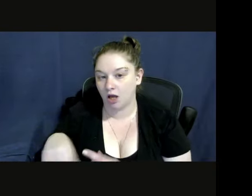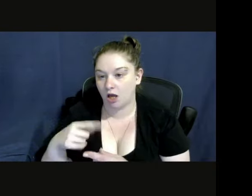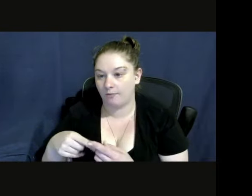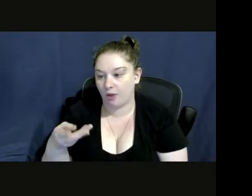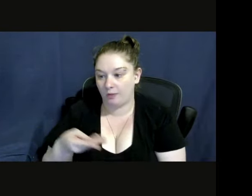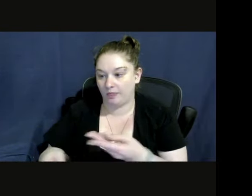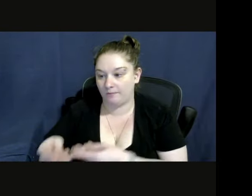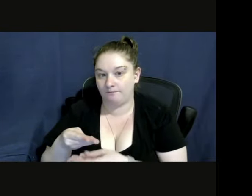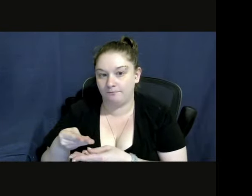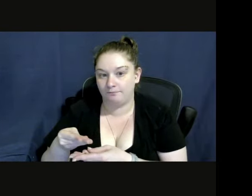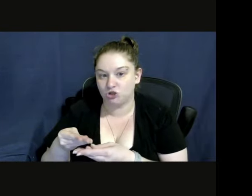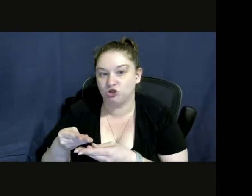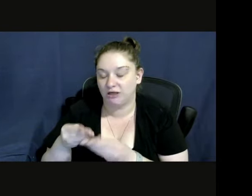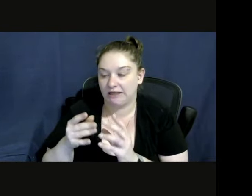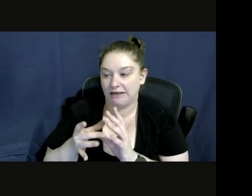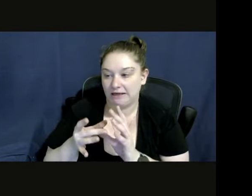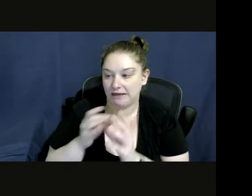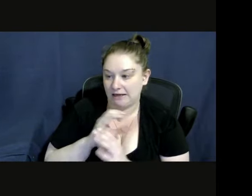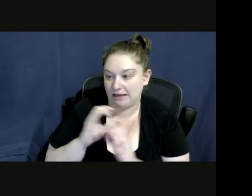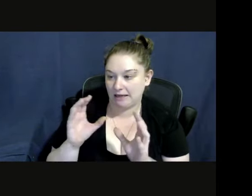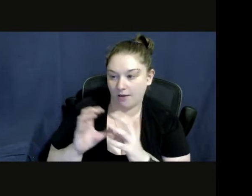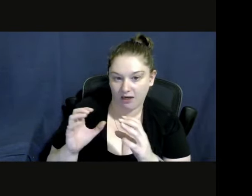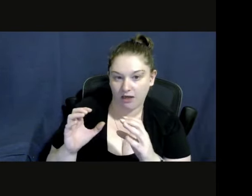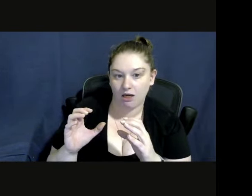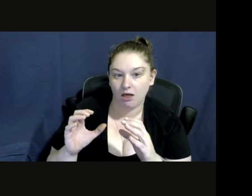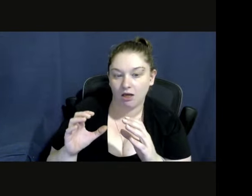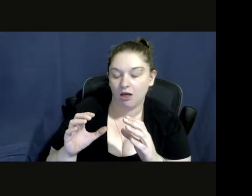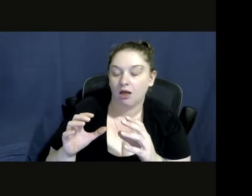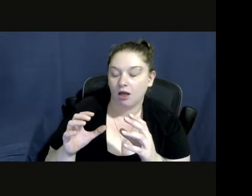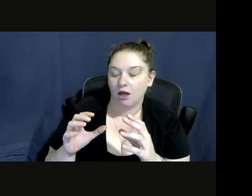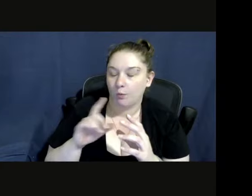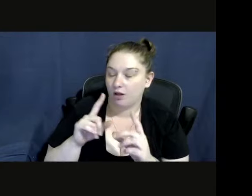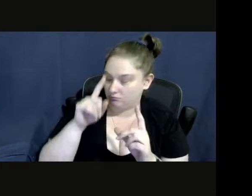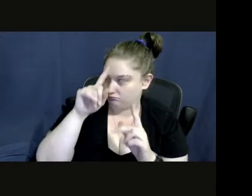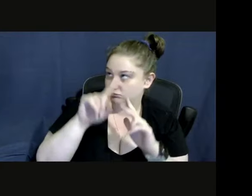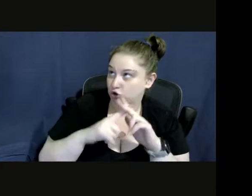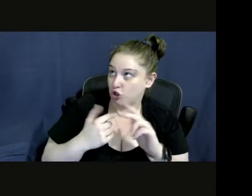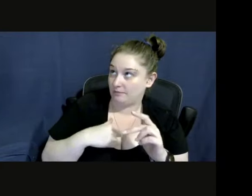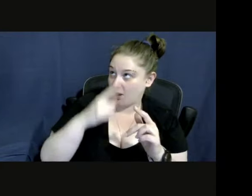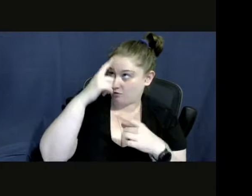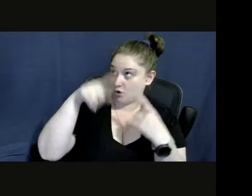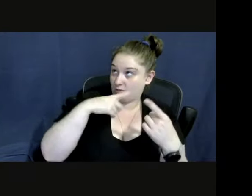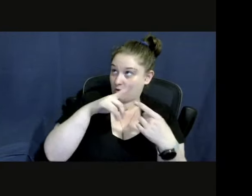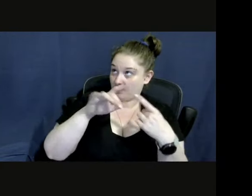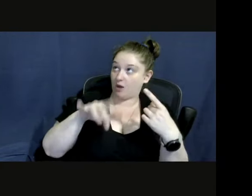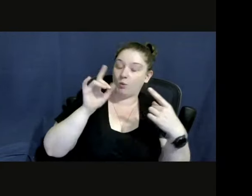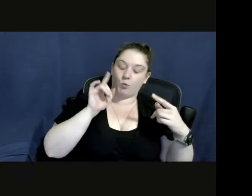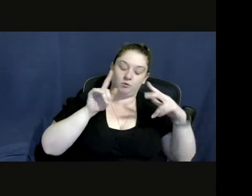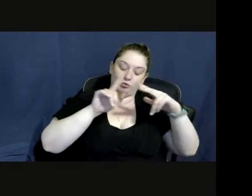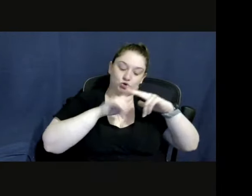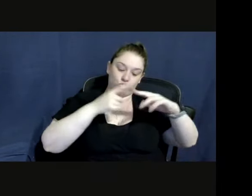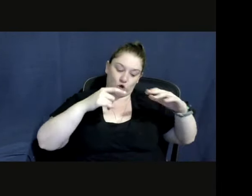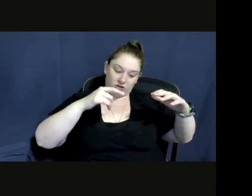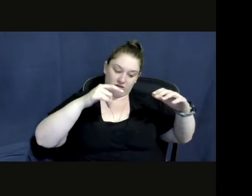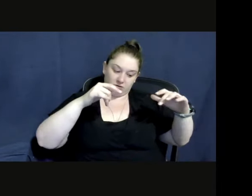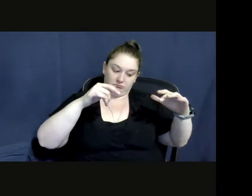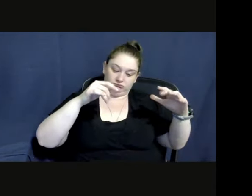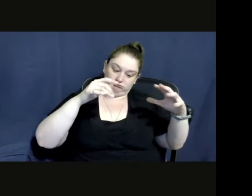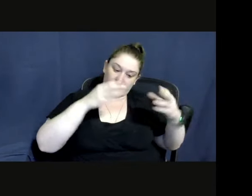of triggered my thinking about that. We will be convening a budget committee in, you know, first weeks of